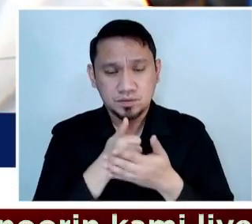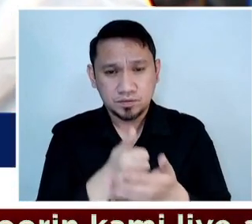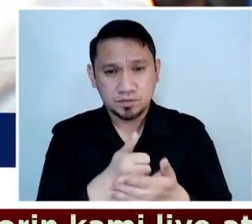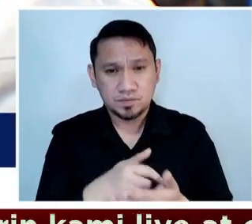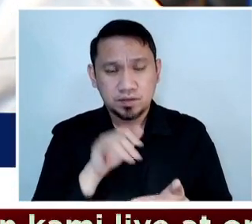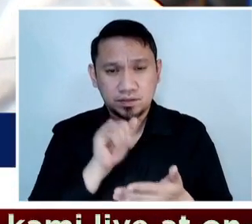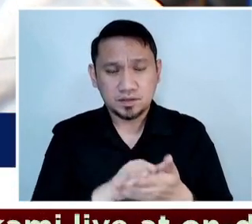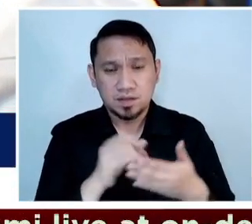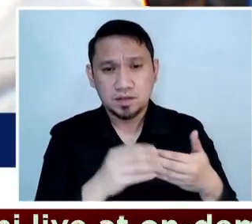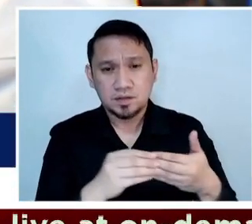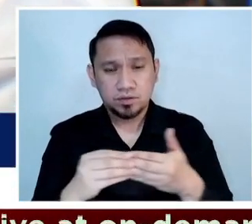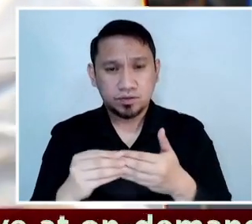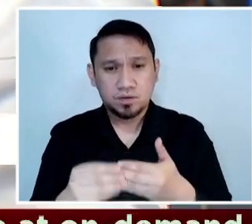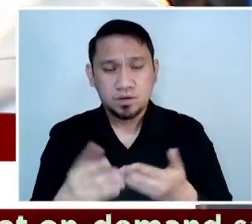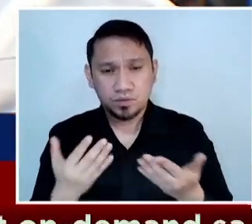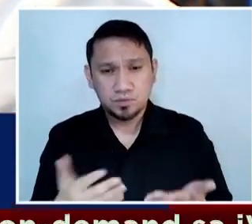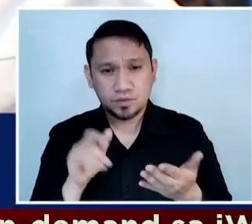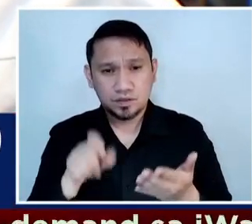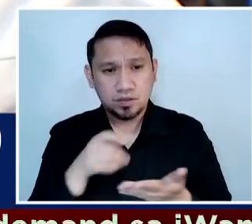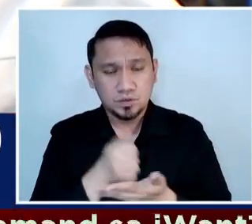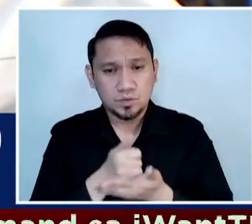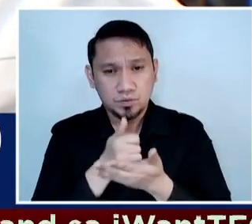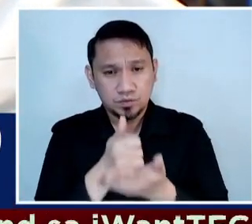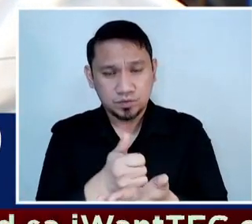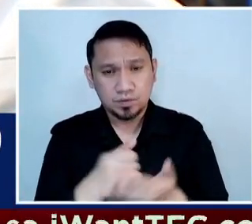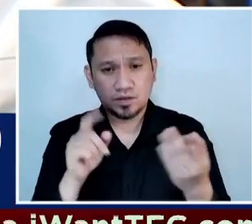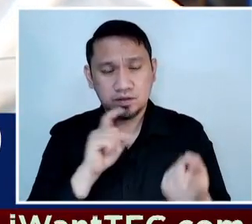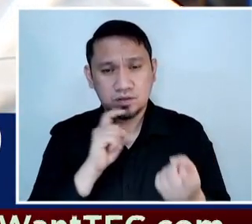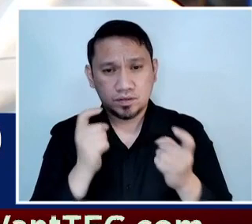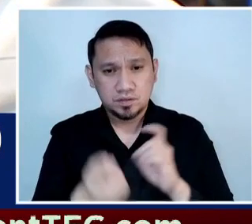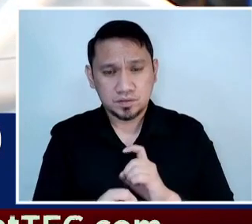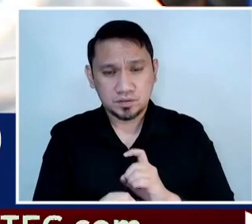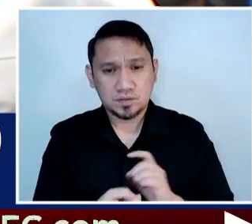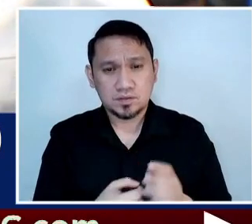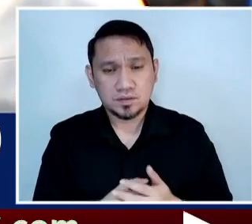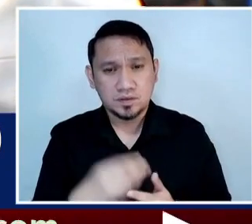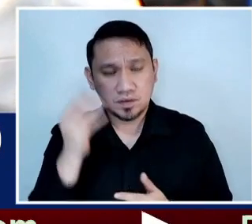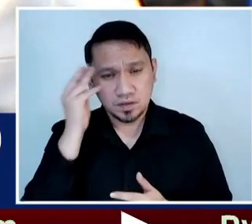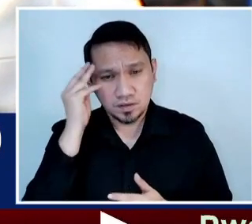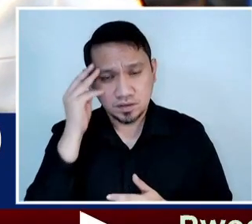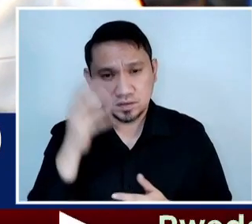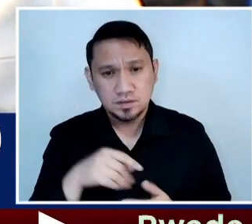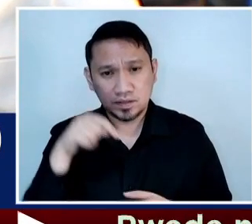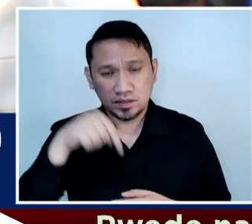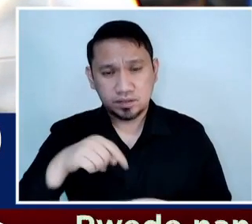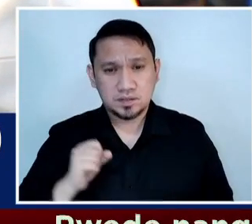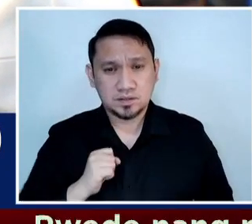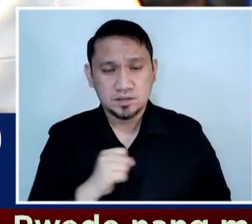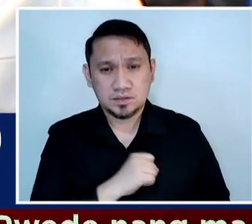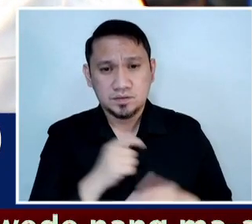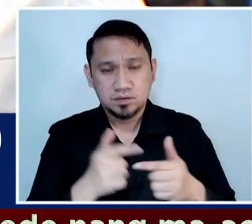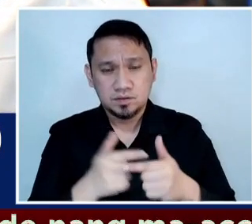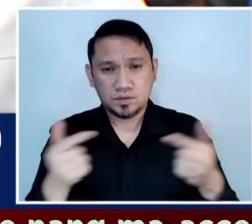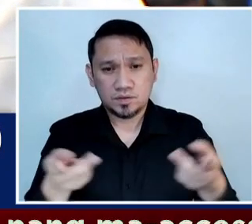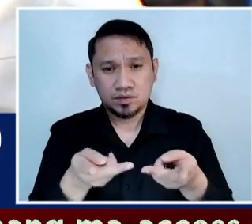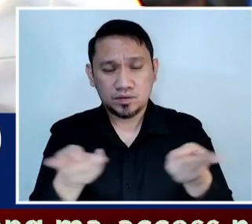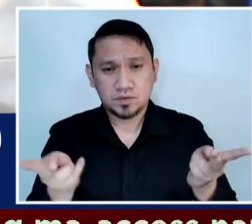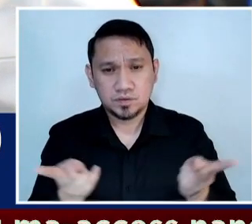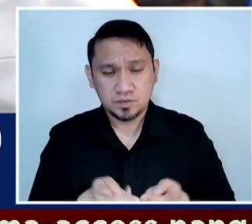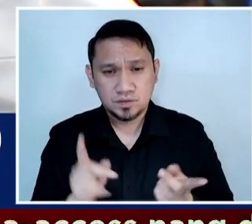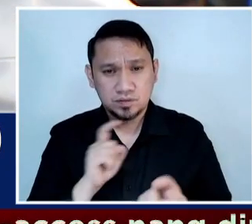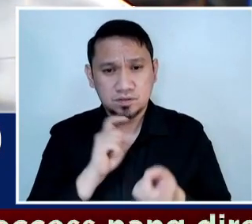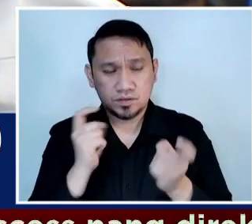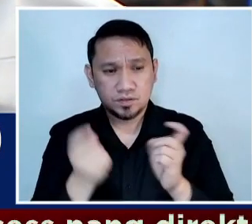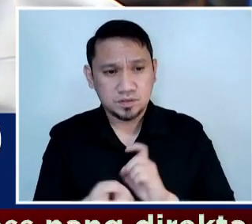leadership. You have to reach out and change mindsets. And in the Senate is the greatest place where you can change